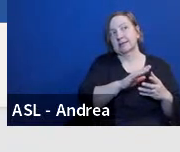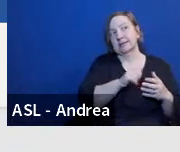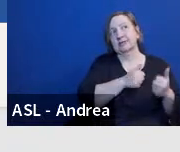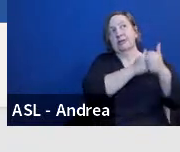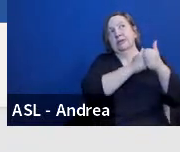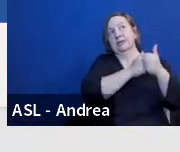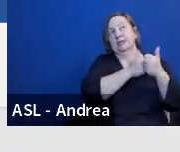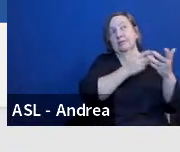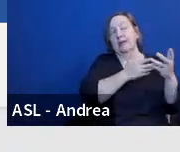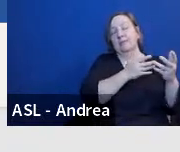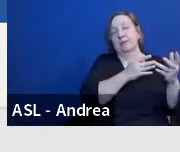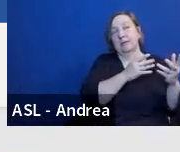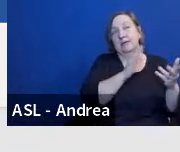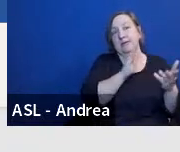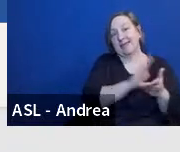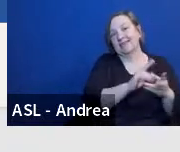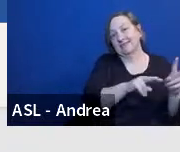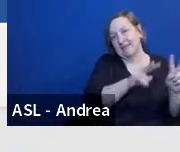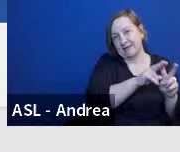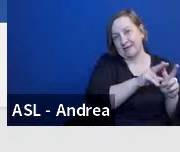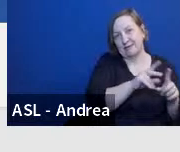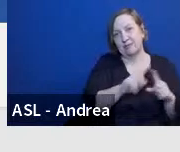onerous, it might also make it